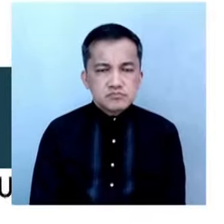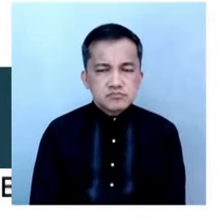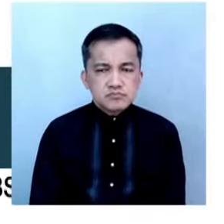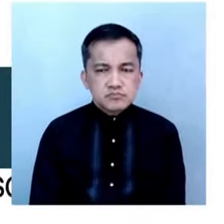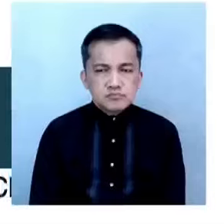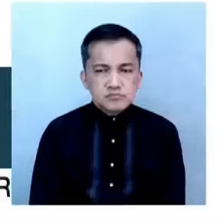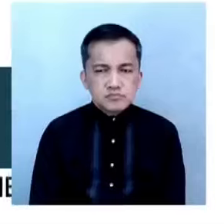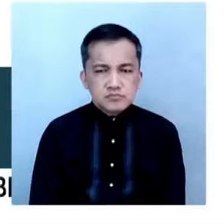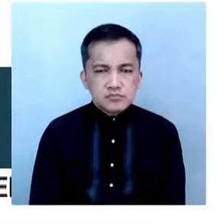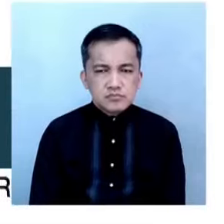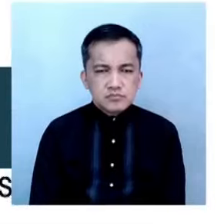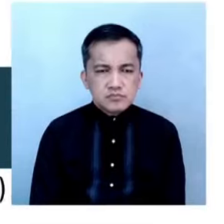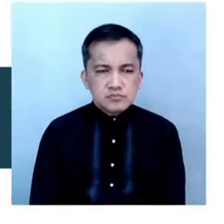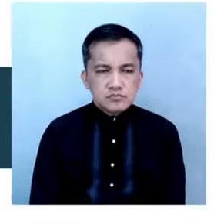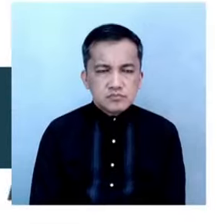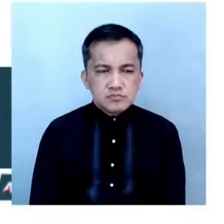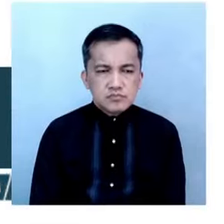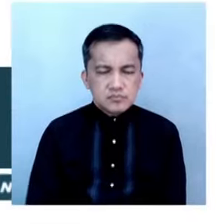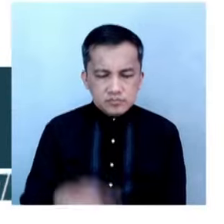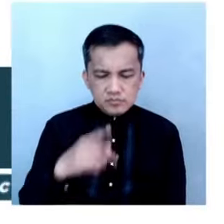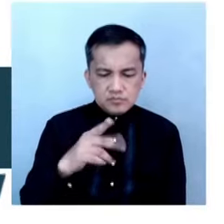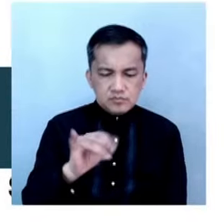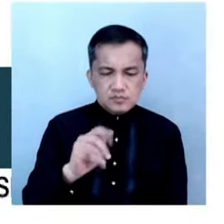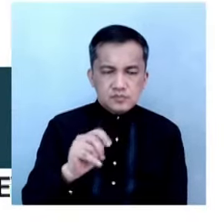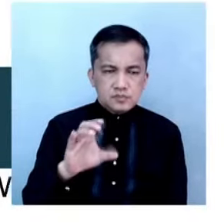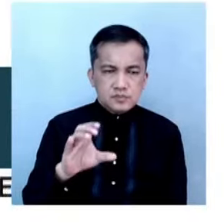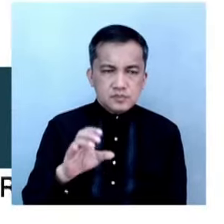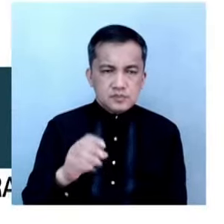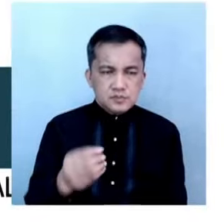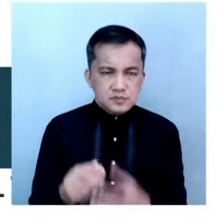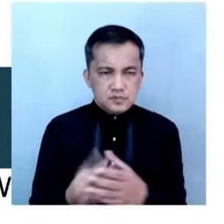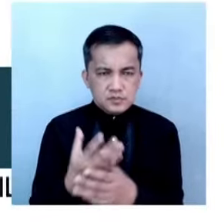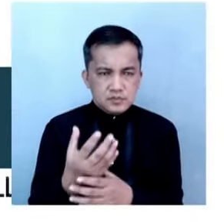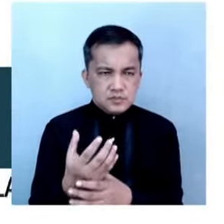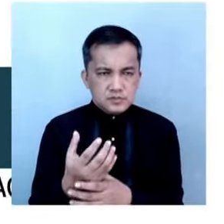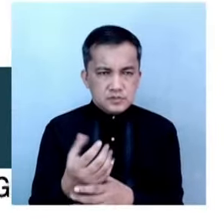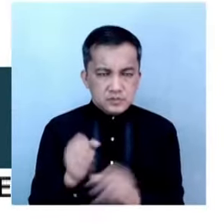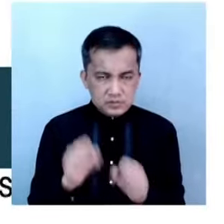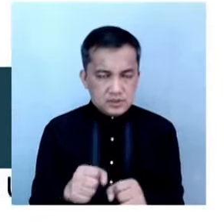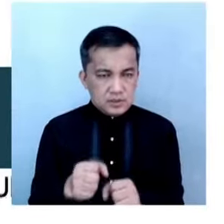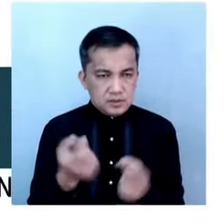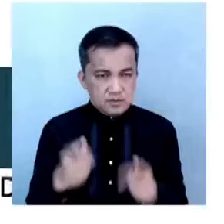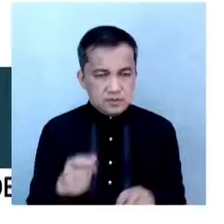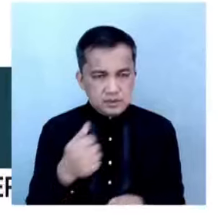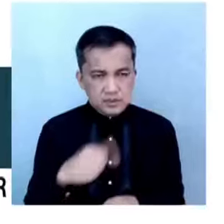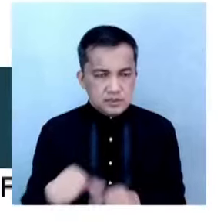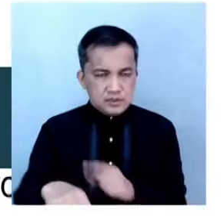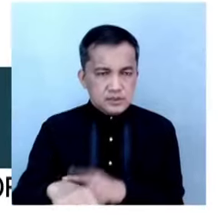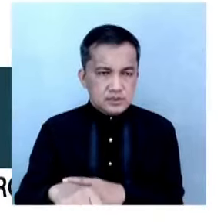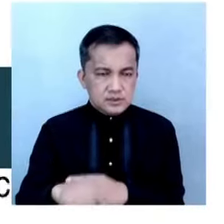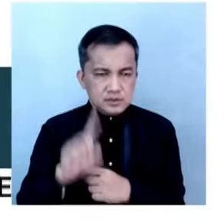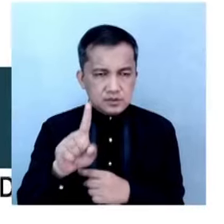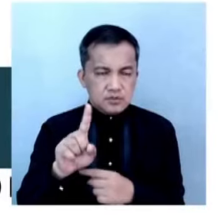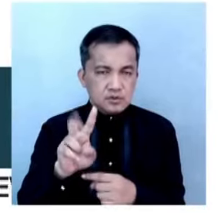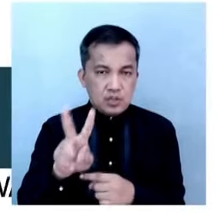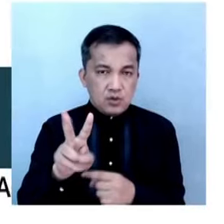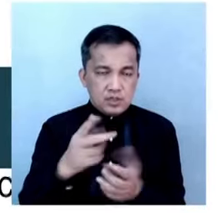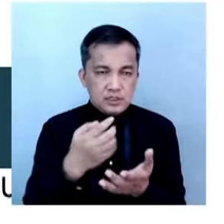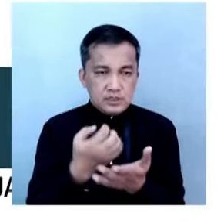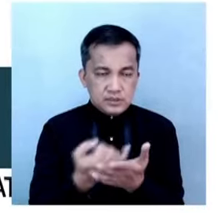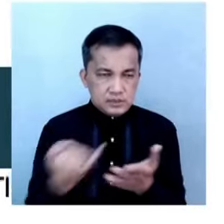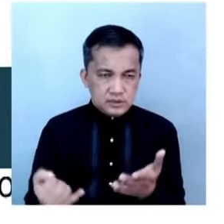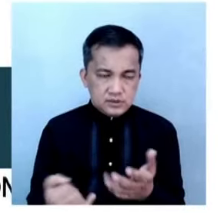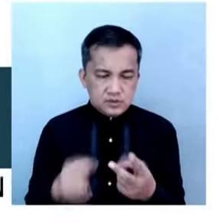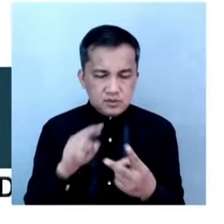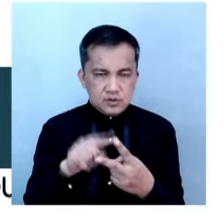Marami po kasing phreatic eruption nag-occur po siya anytime. Kasi po dalawa lang naman yung ingredients niyo to generate a phreatic eruption. One